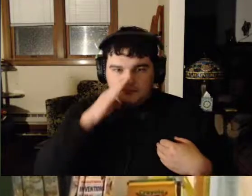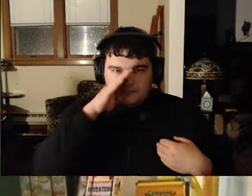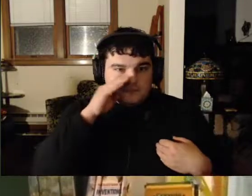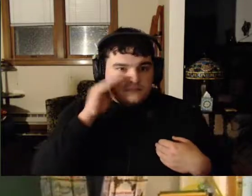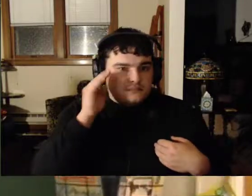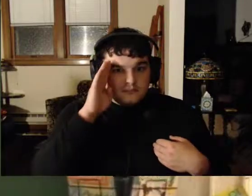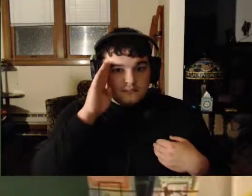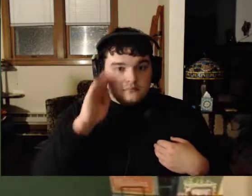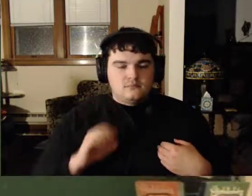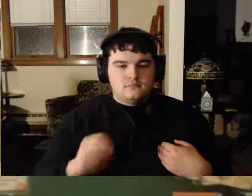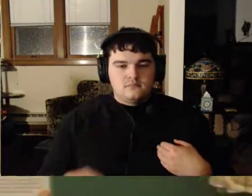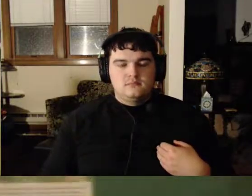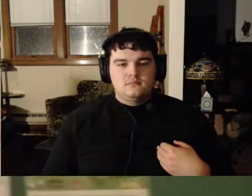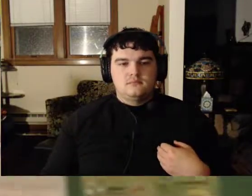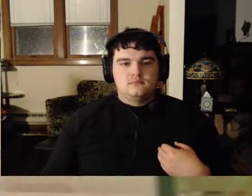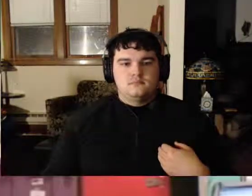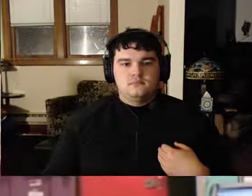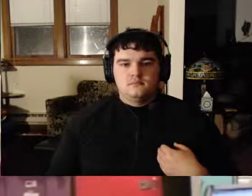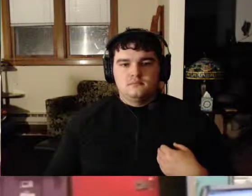All right.